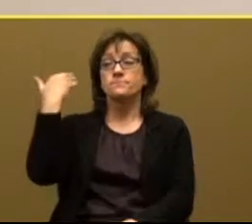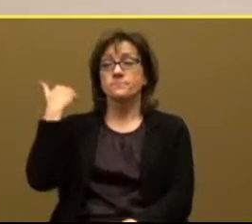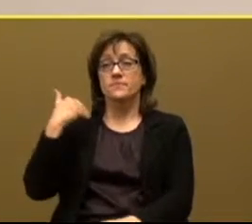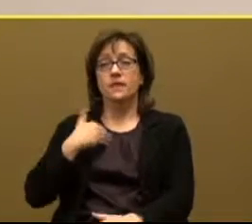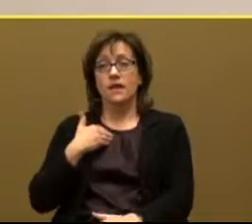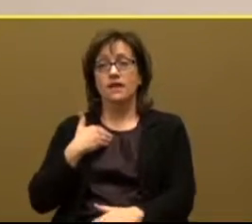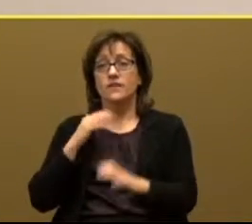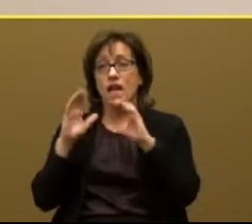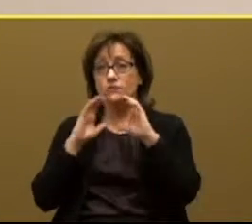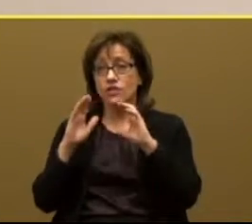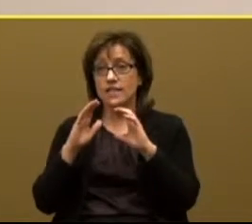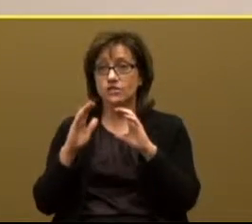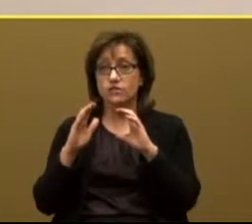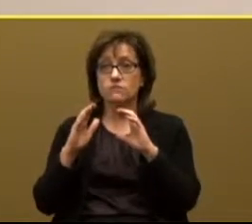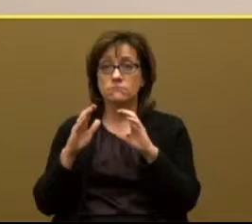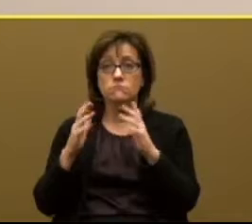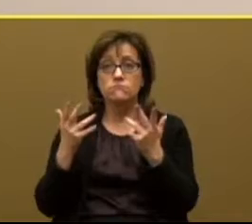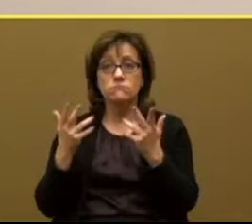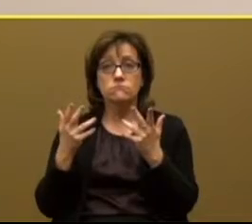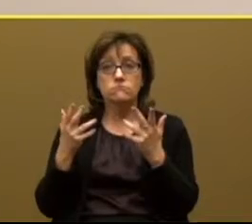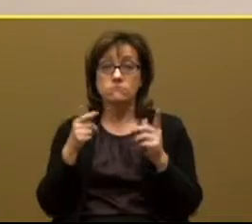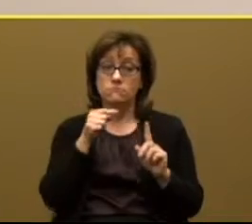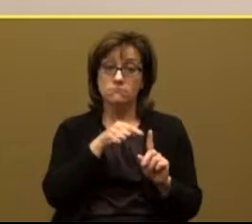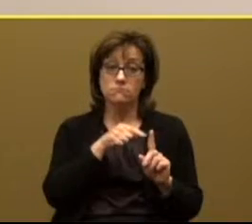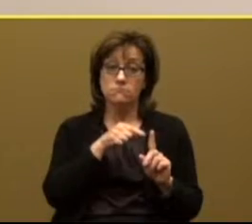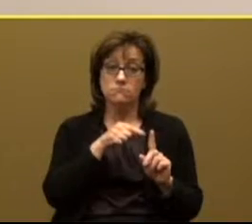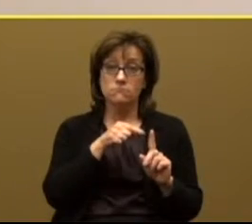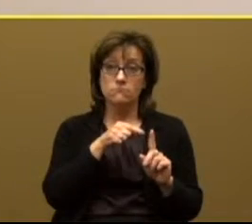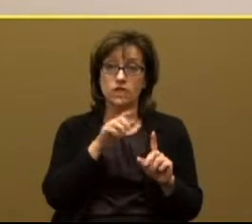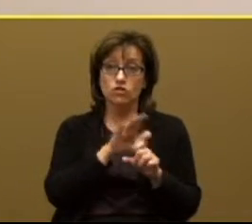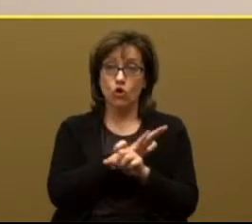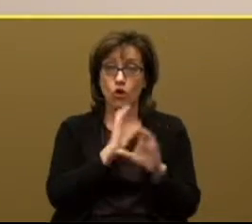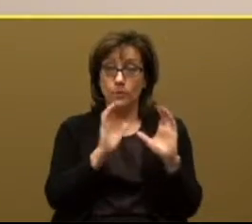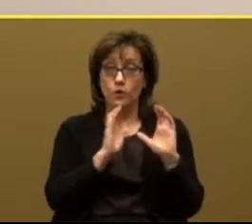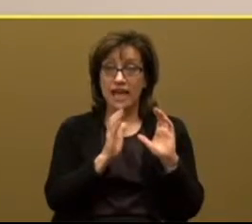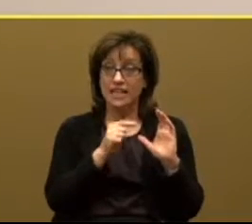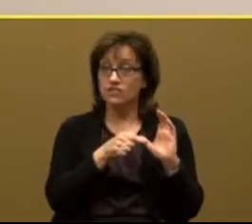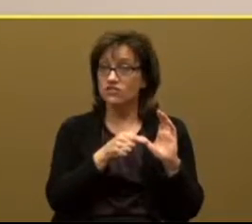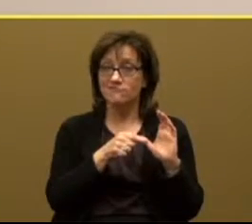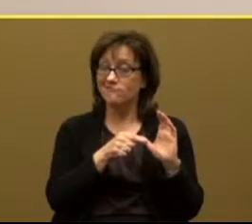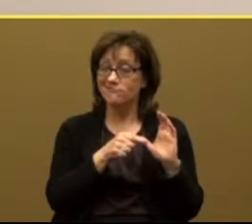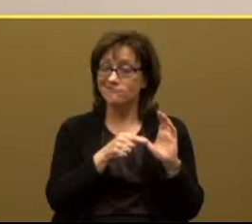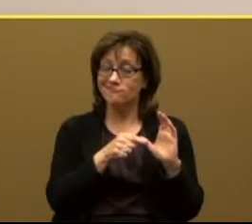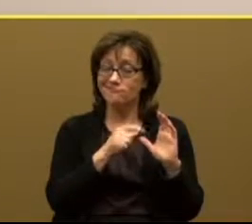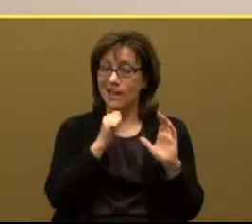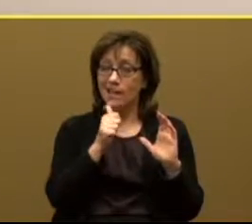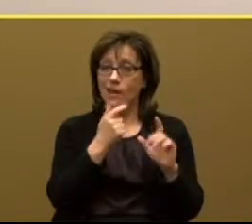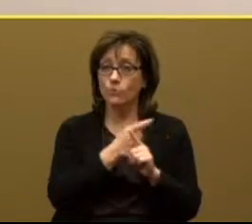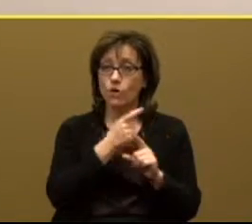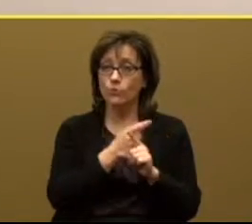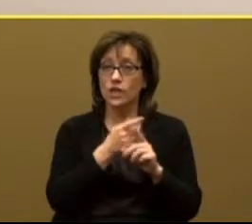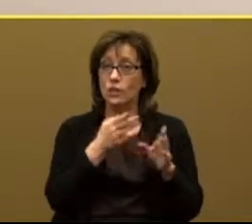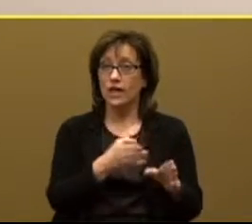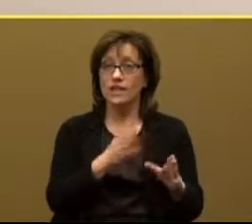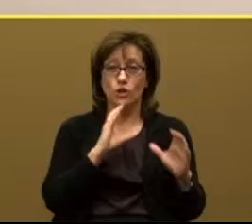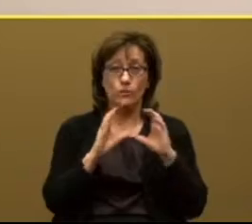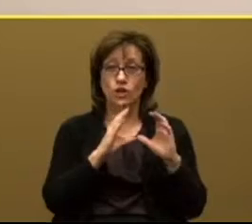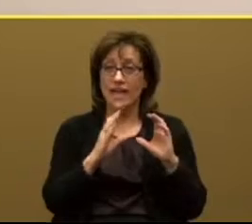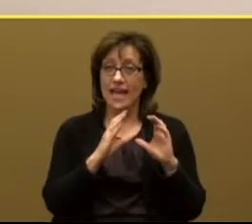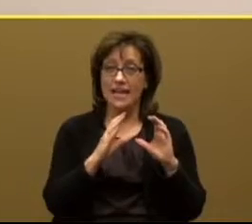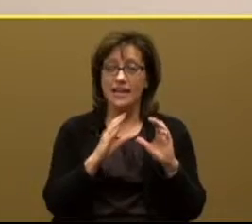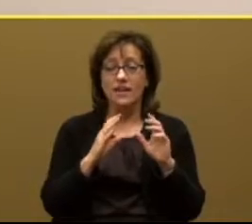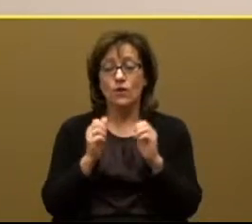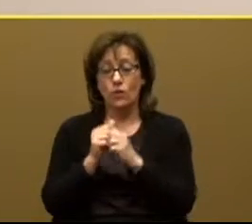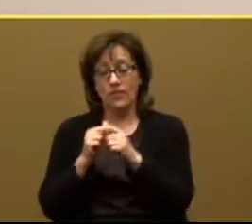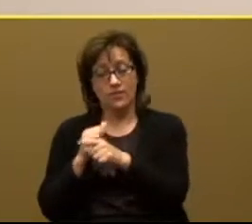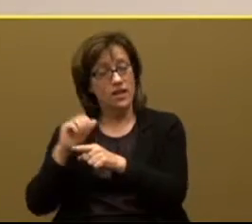earlier about how total communication may not be the appropriate mode of communication